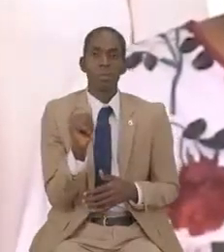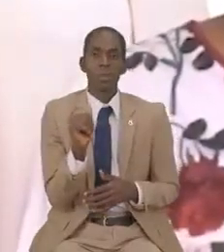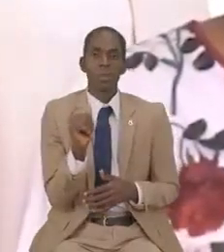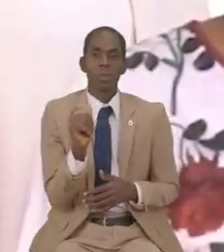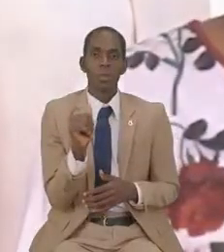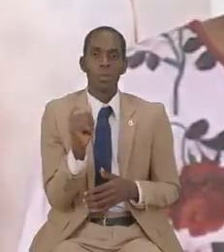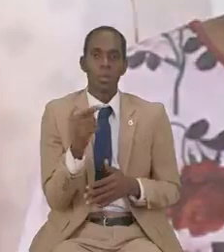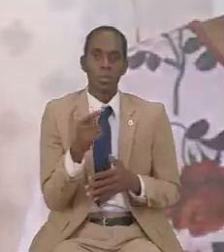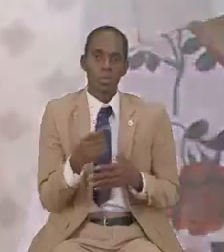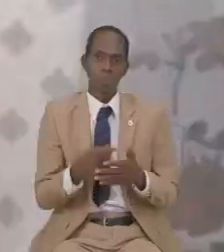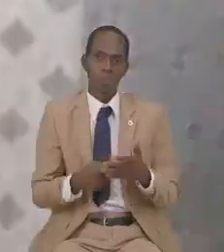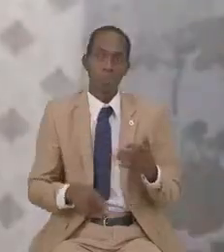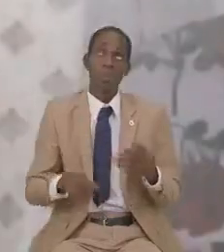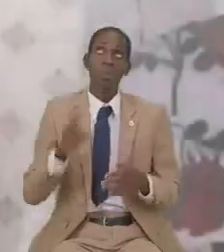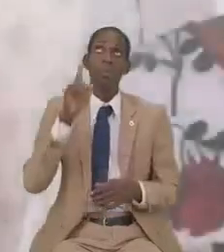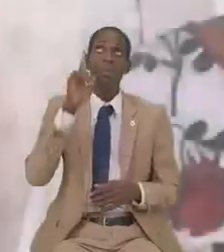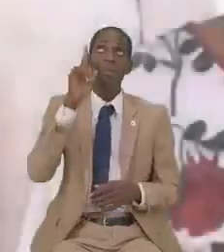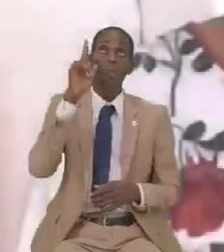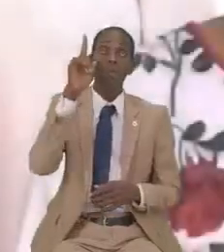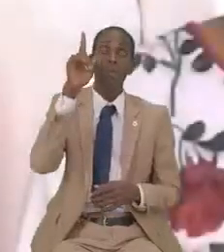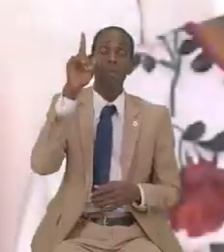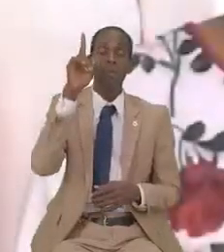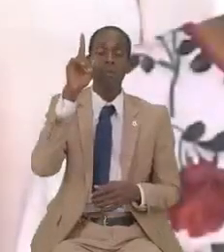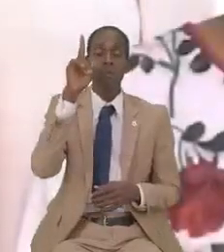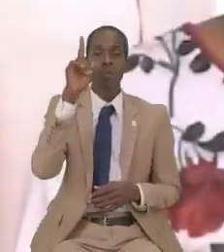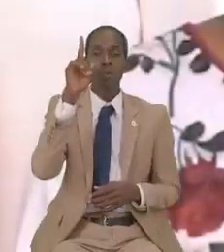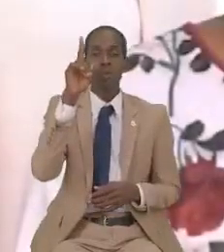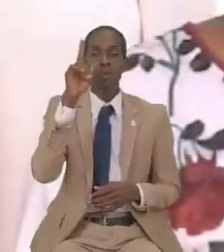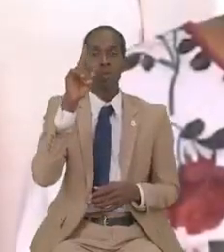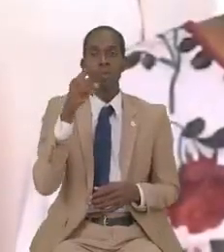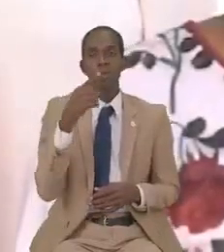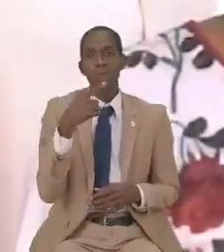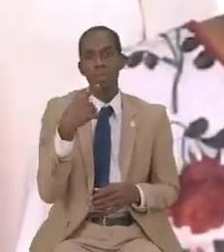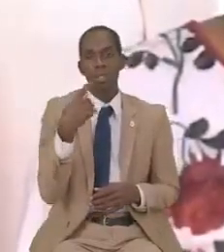believe what you